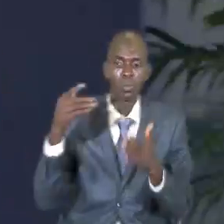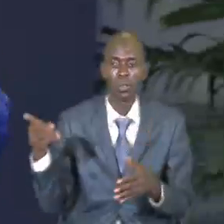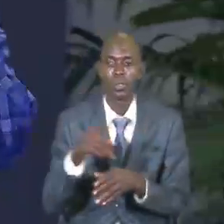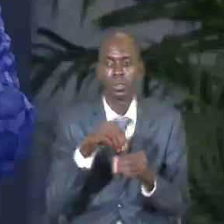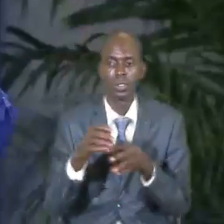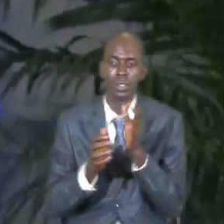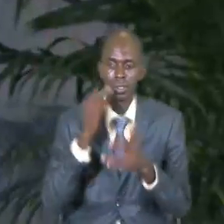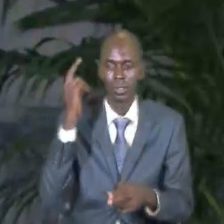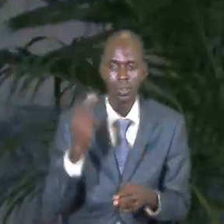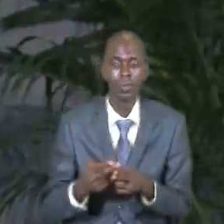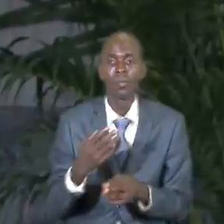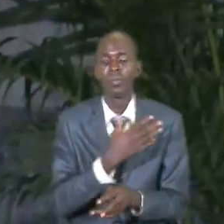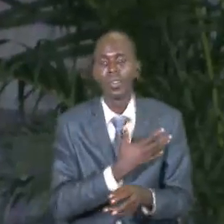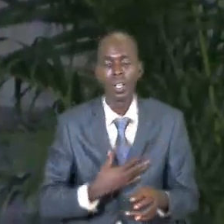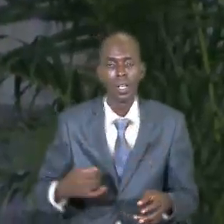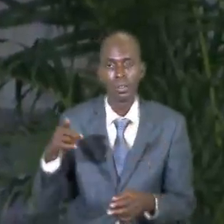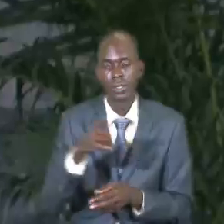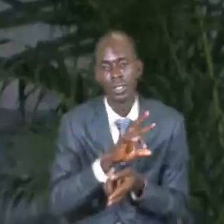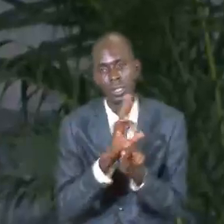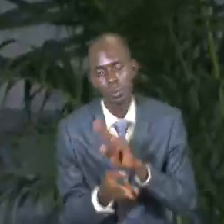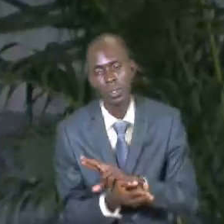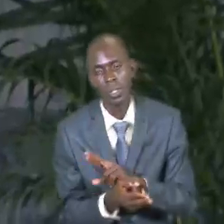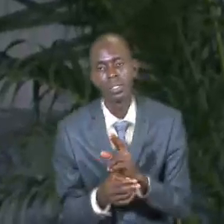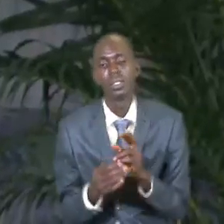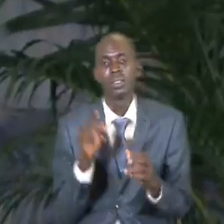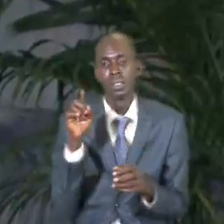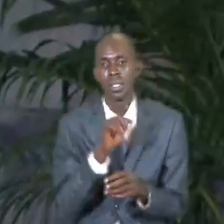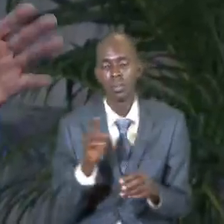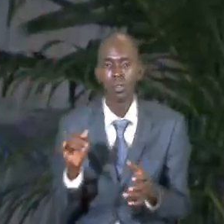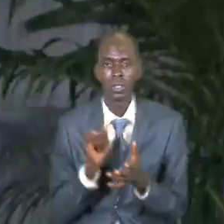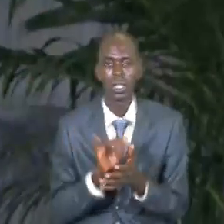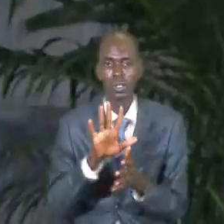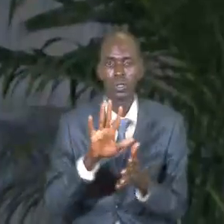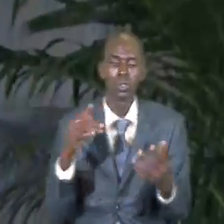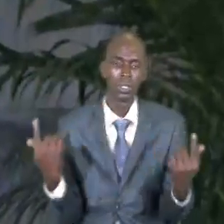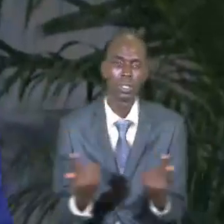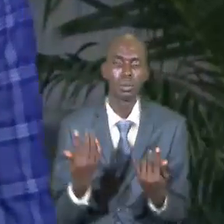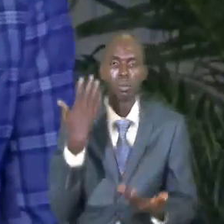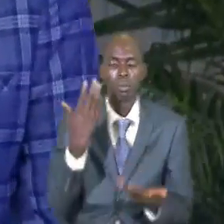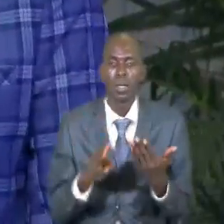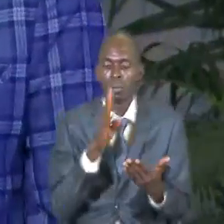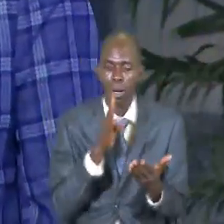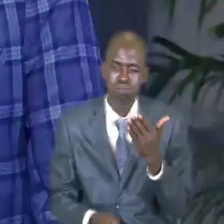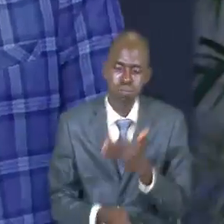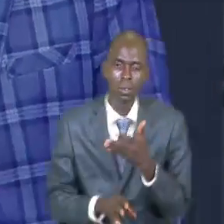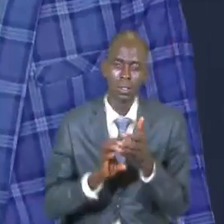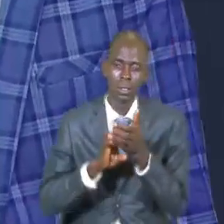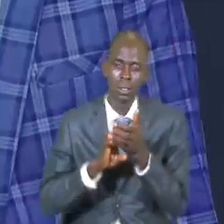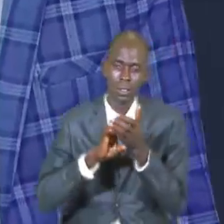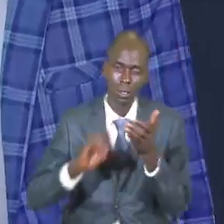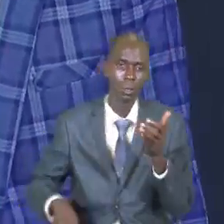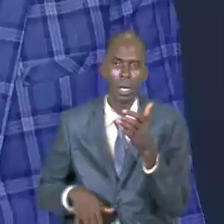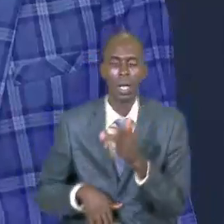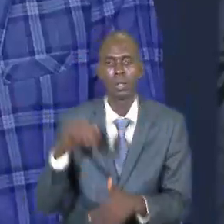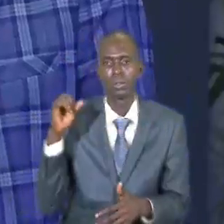converted, that your sins may be blotted out. Sins blotted out. Have you written anything before and you try